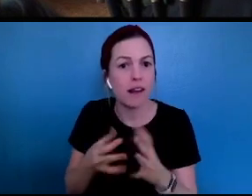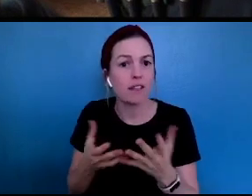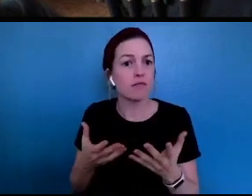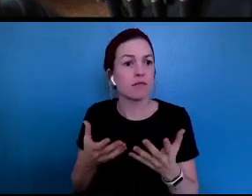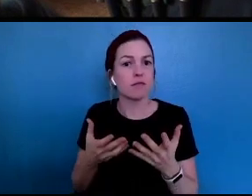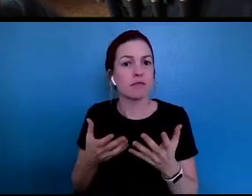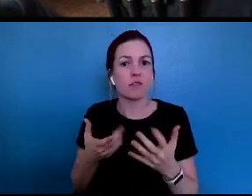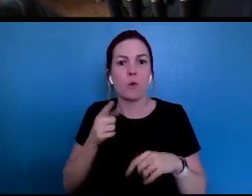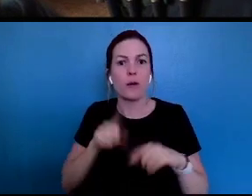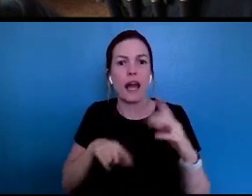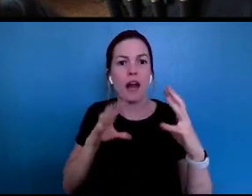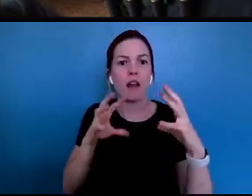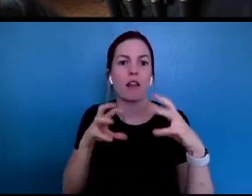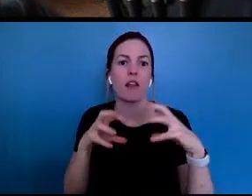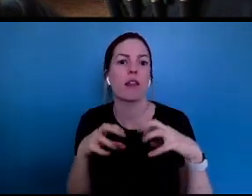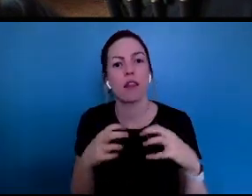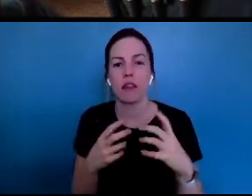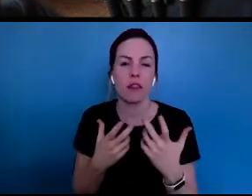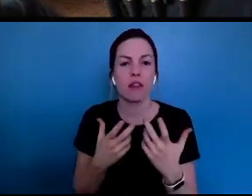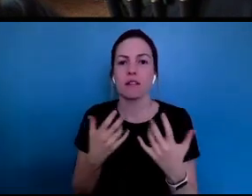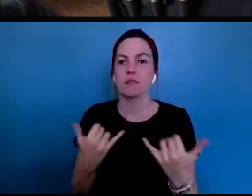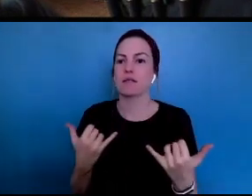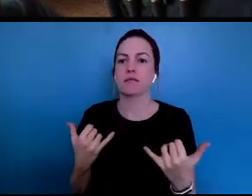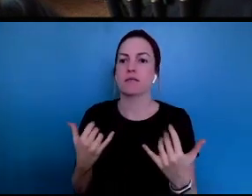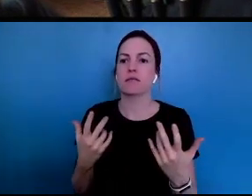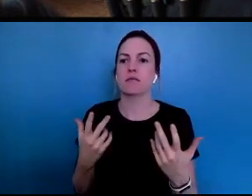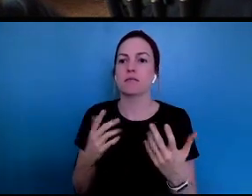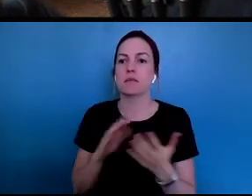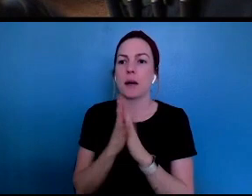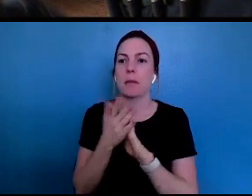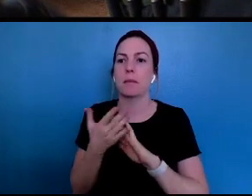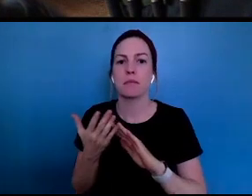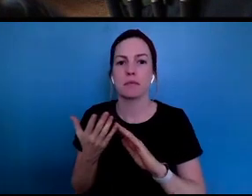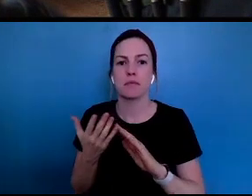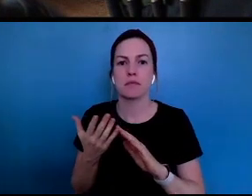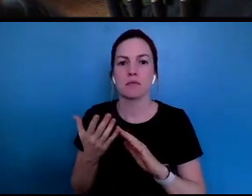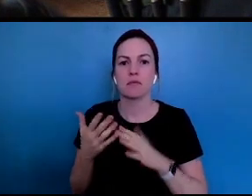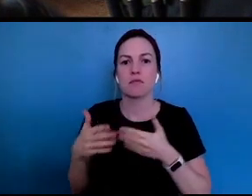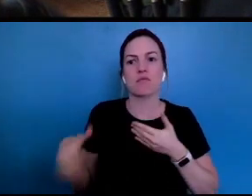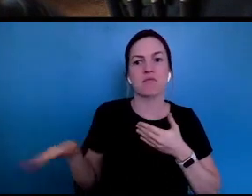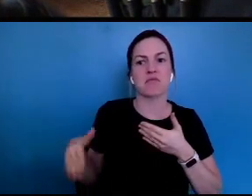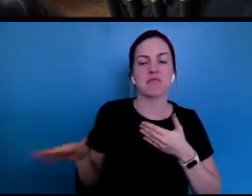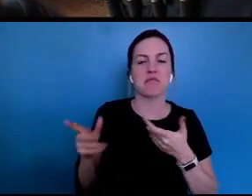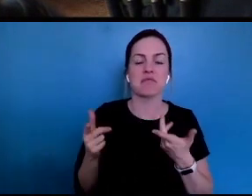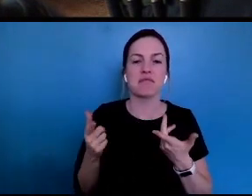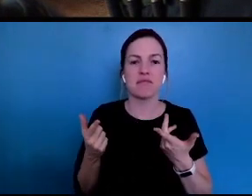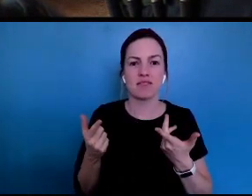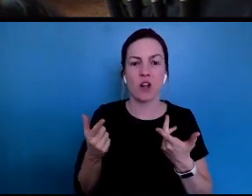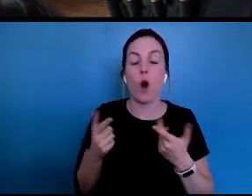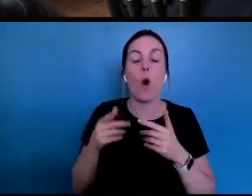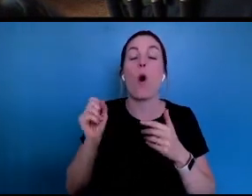a world where, you know, Beth has to touch me here to ensure that I'm a person,